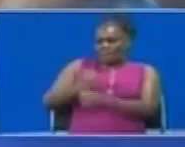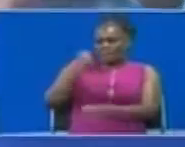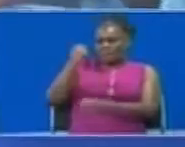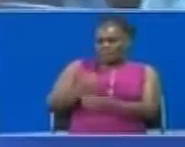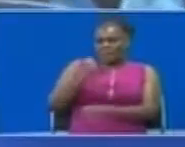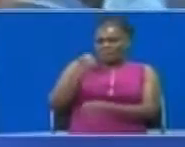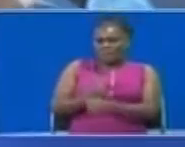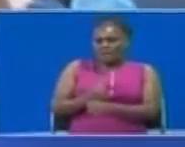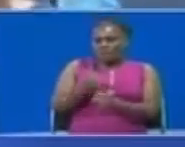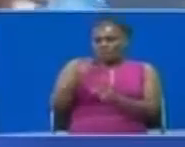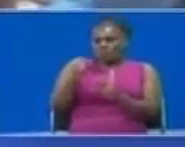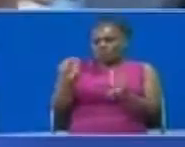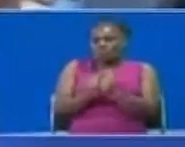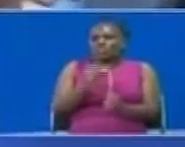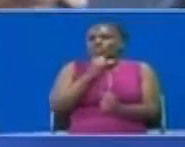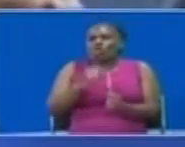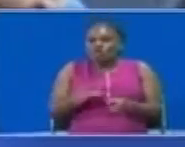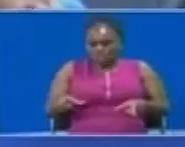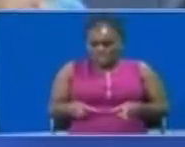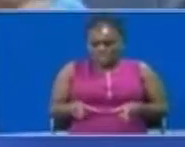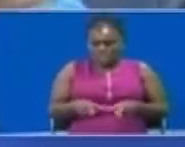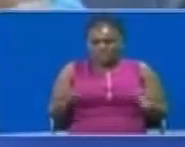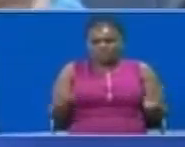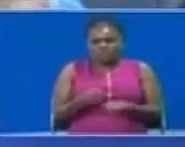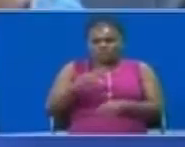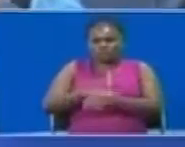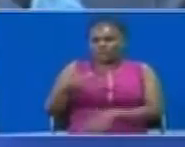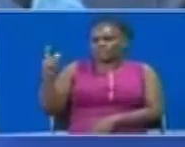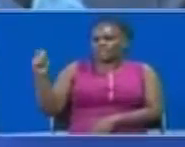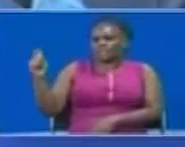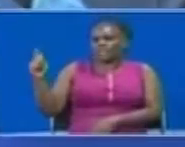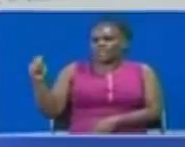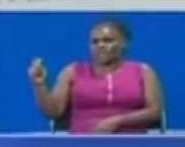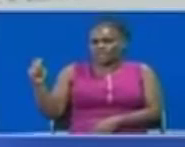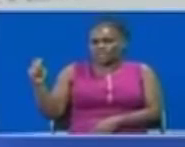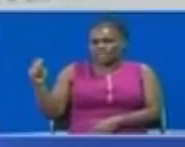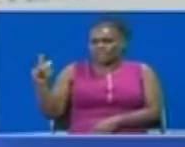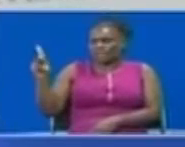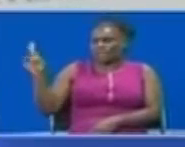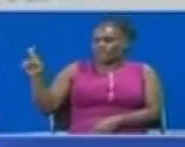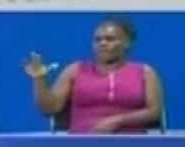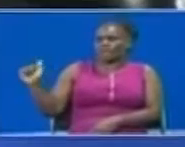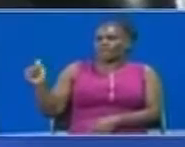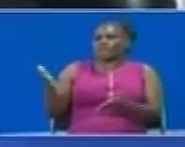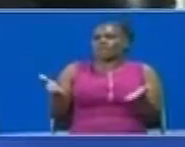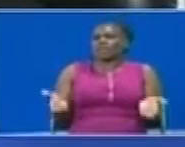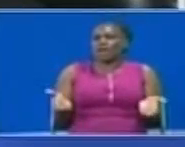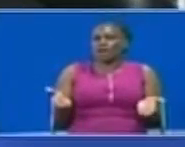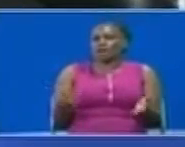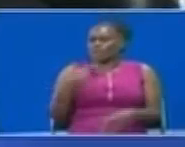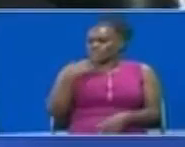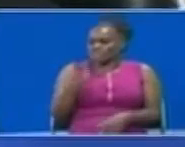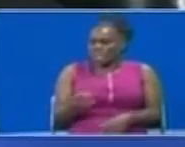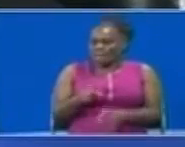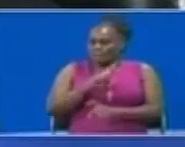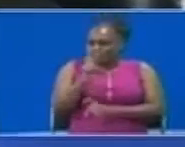outdated licenses which prevented them from securing tenders from would-be customers. KRA has so far maintained that the